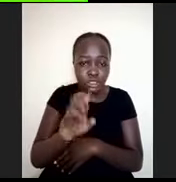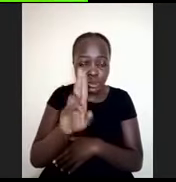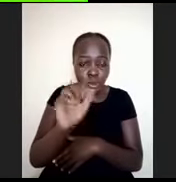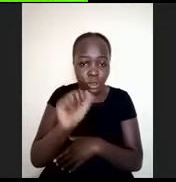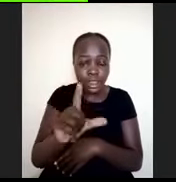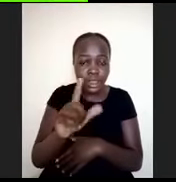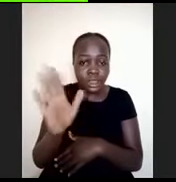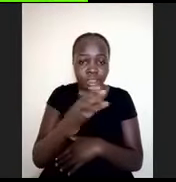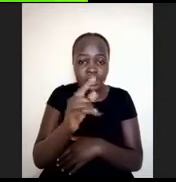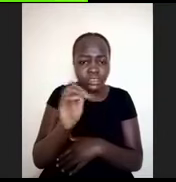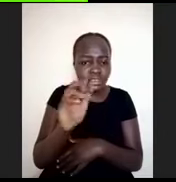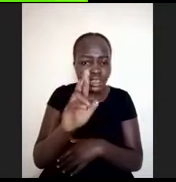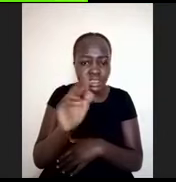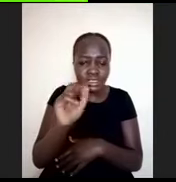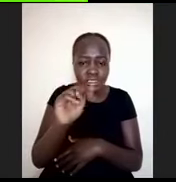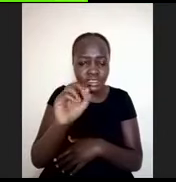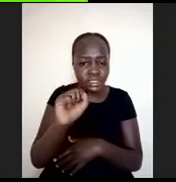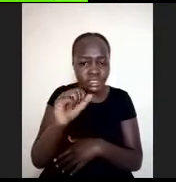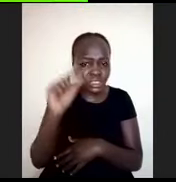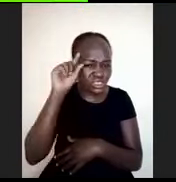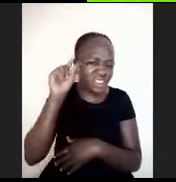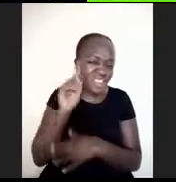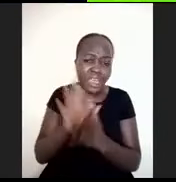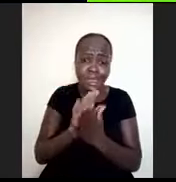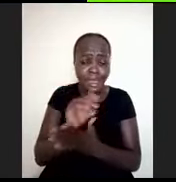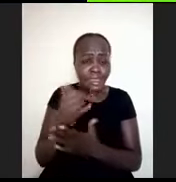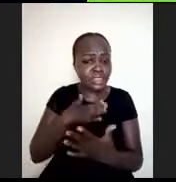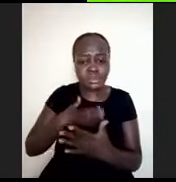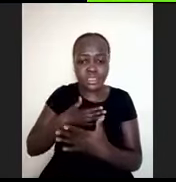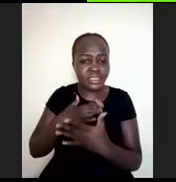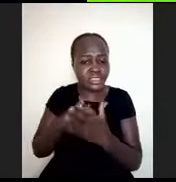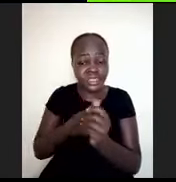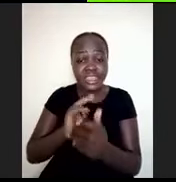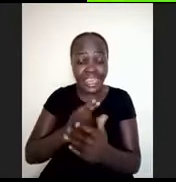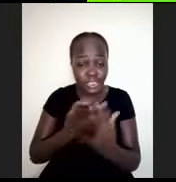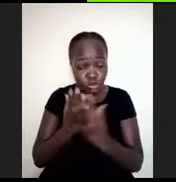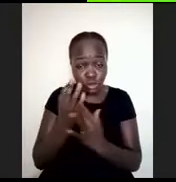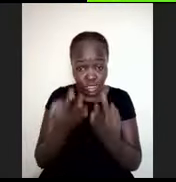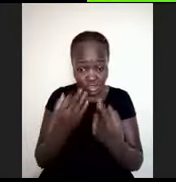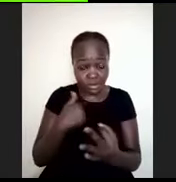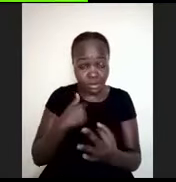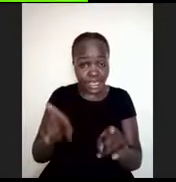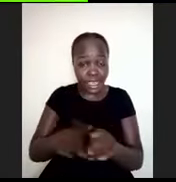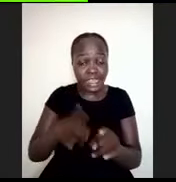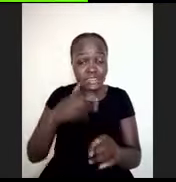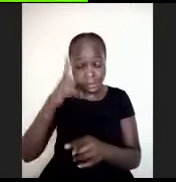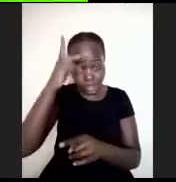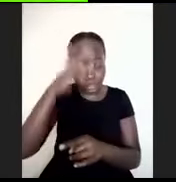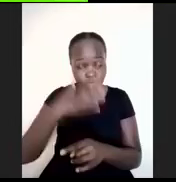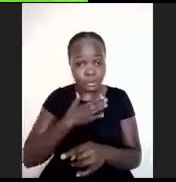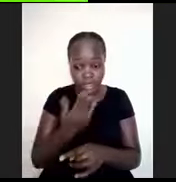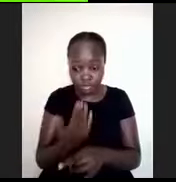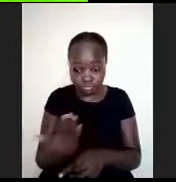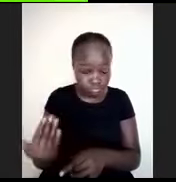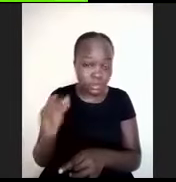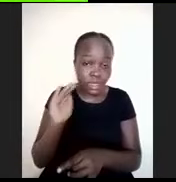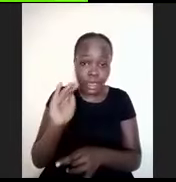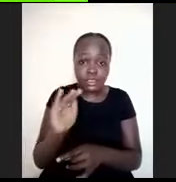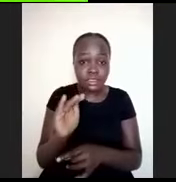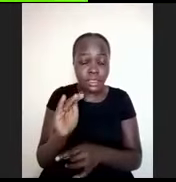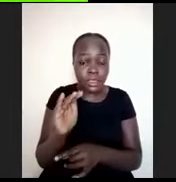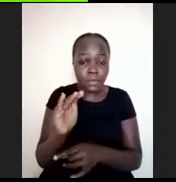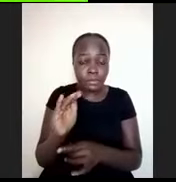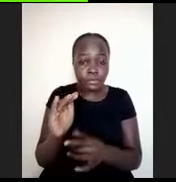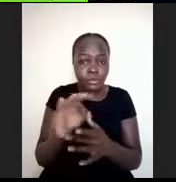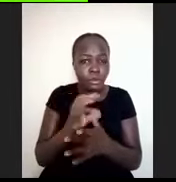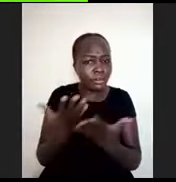the questioning. So maybe take us through, if I as a parent, my child would ask me, or I would hear, or just